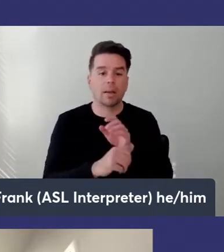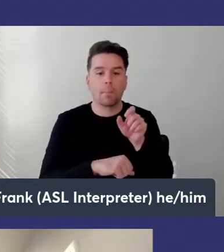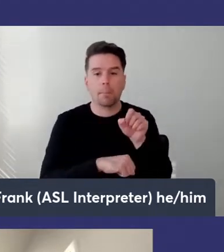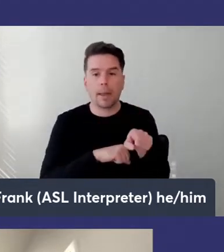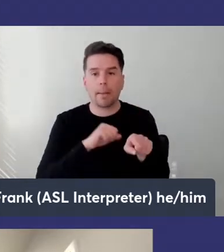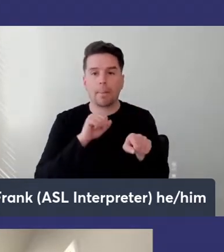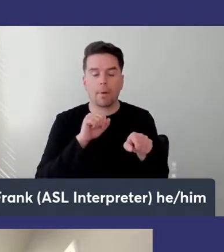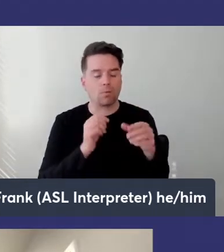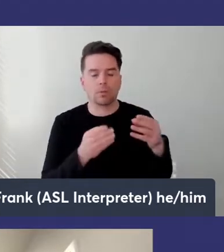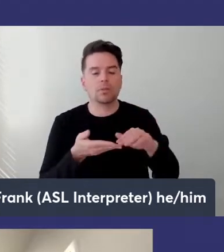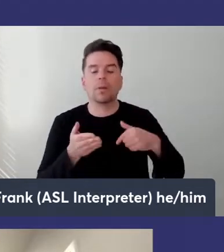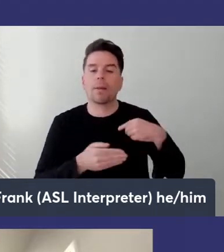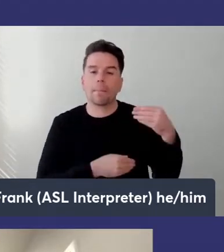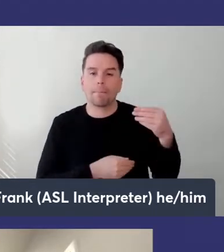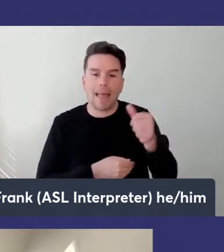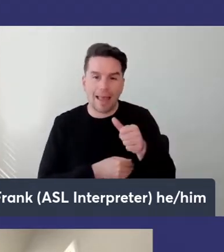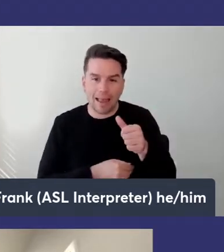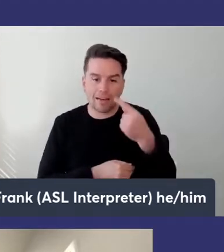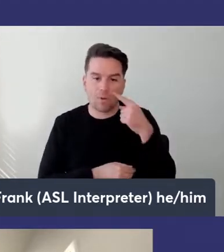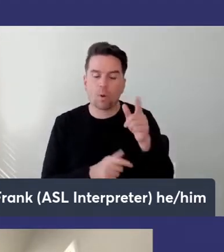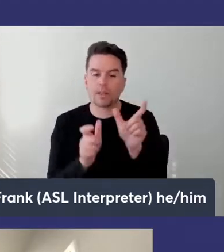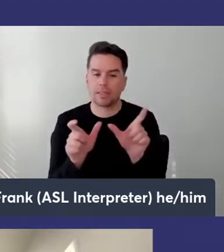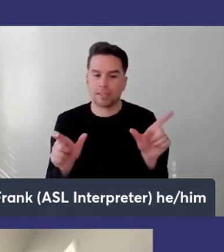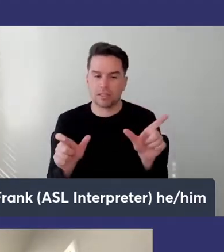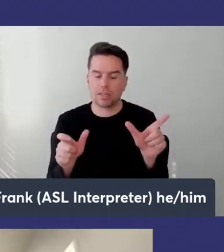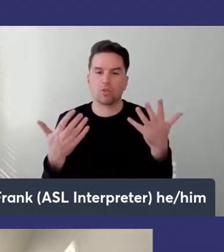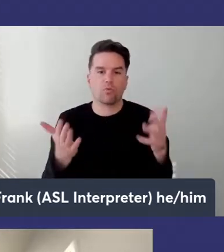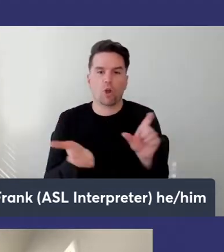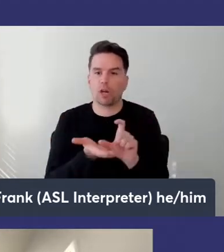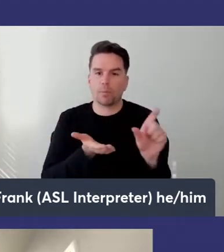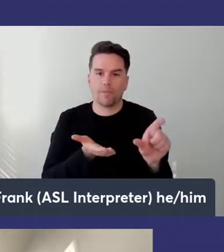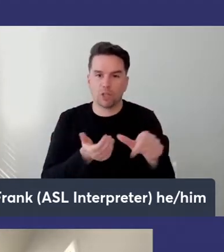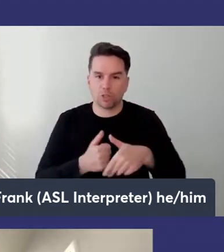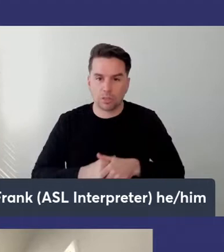paying for only the instances that you've kind of provisioned,